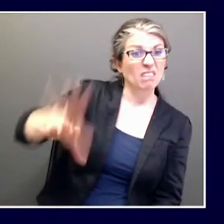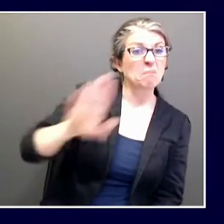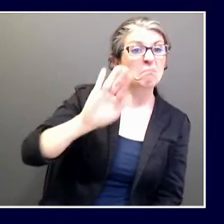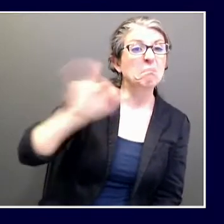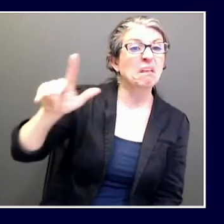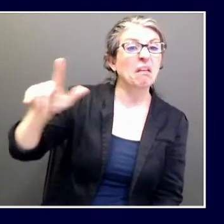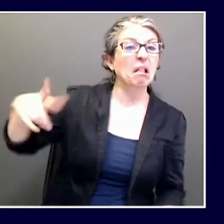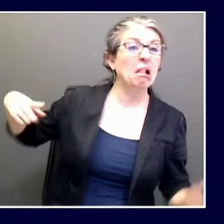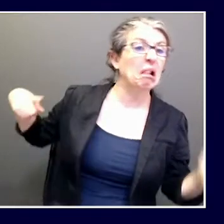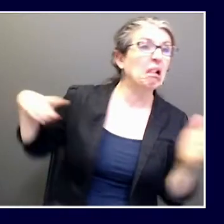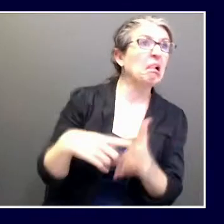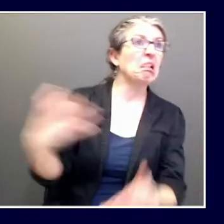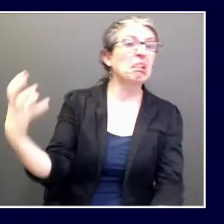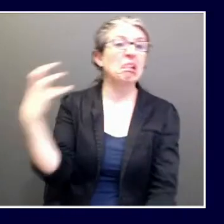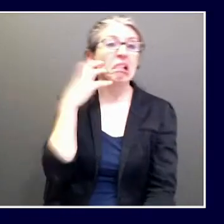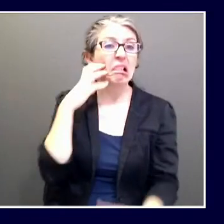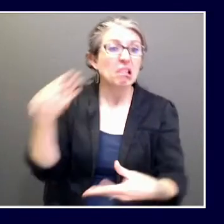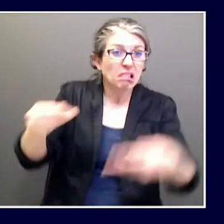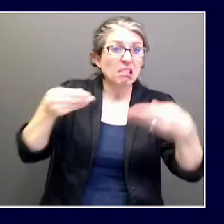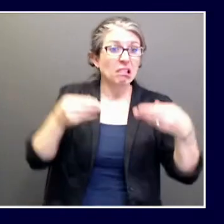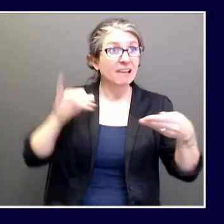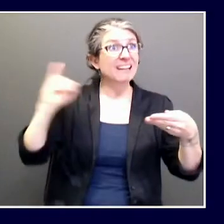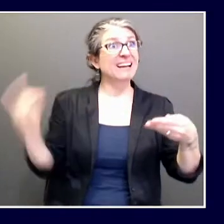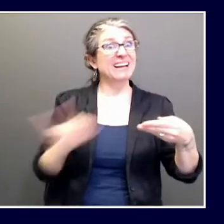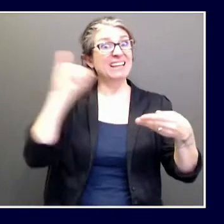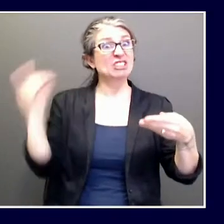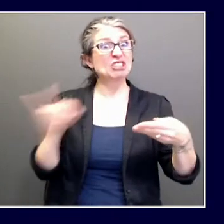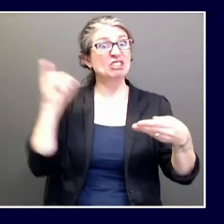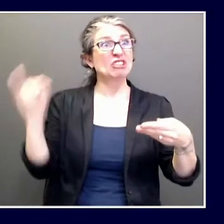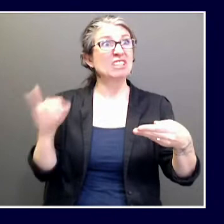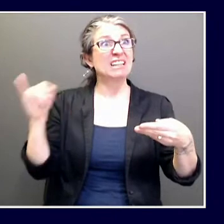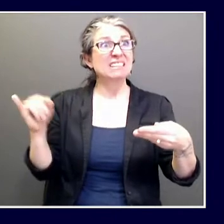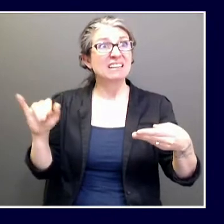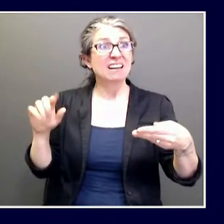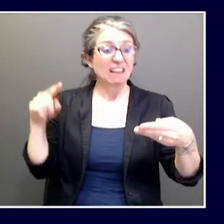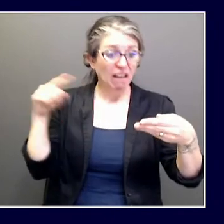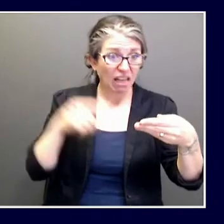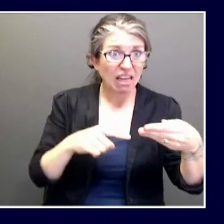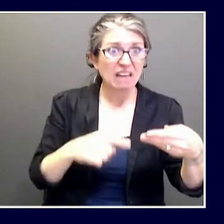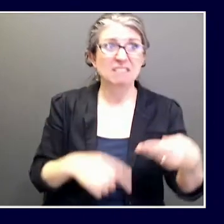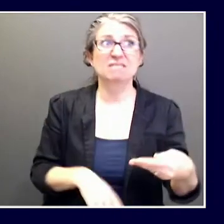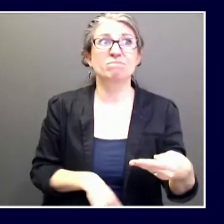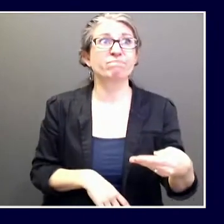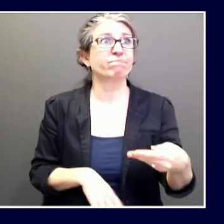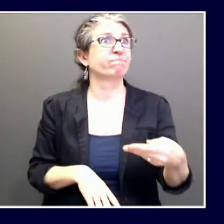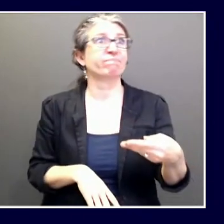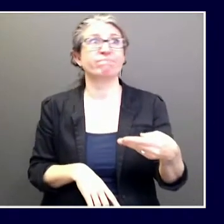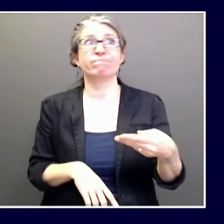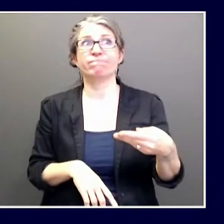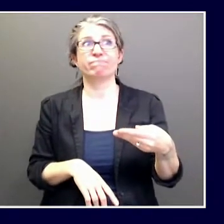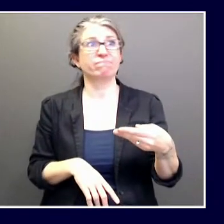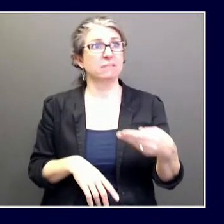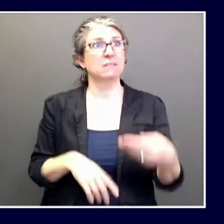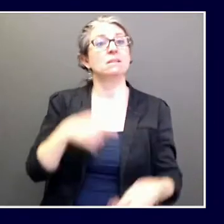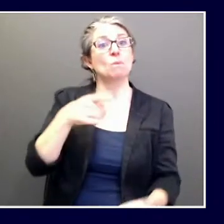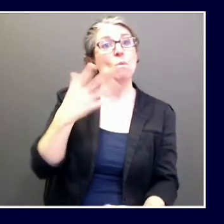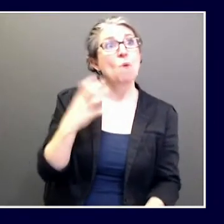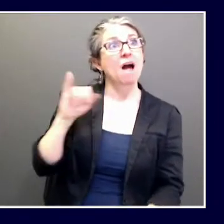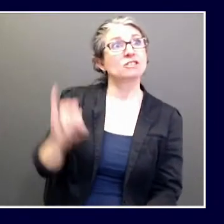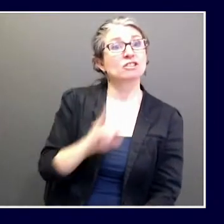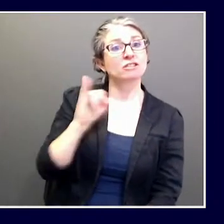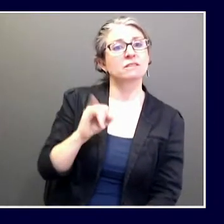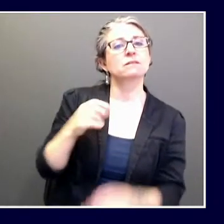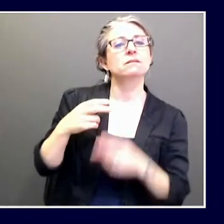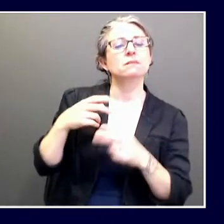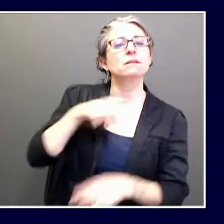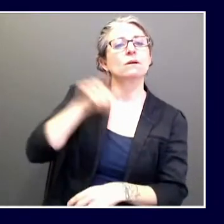more affordable coverage options, should go to coverme.gov. It's open enrollment Through December 15th, you can sign up for a plan for January